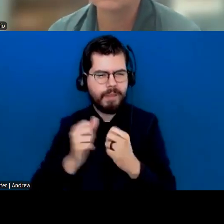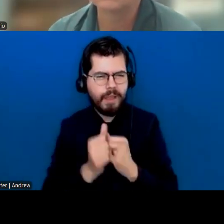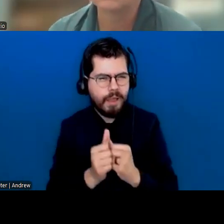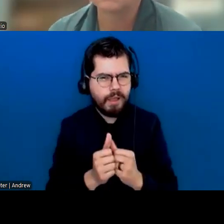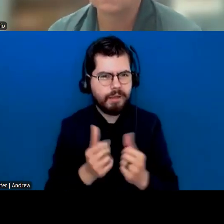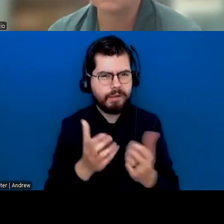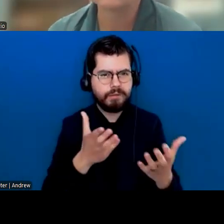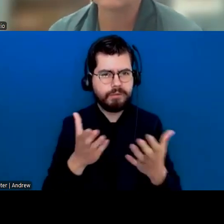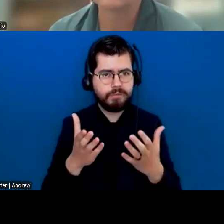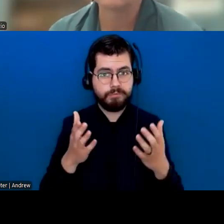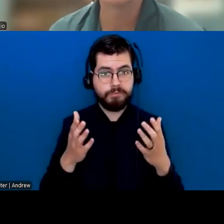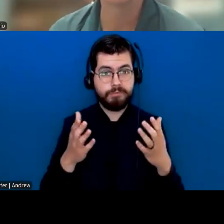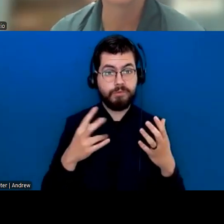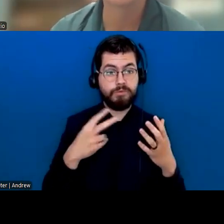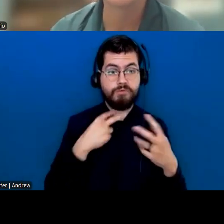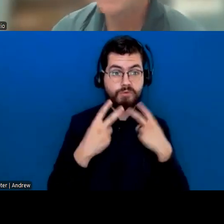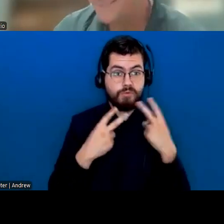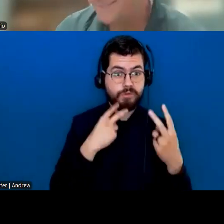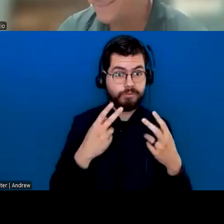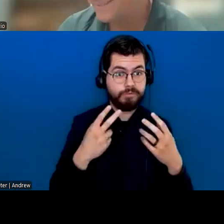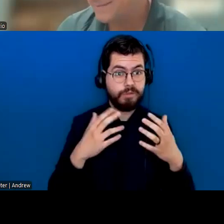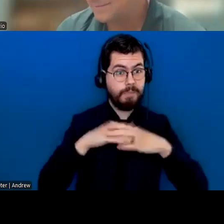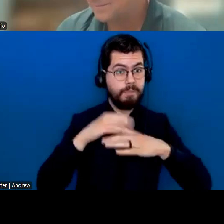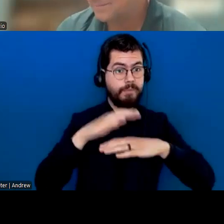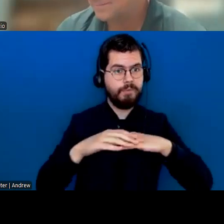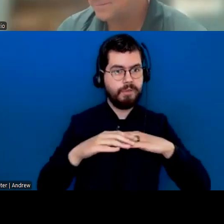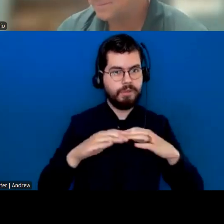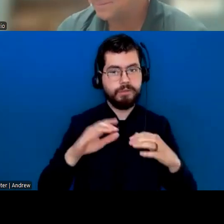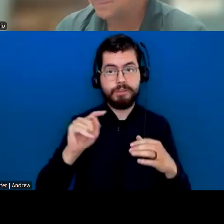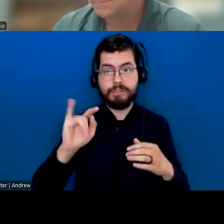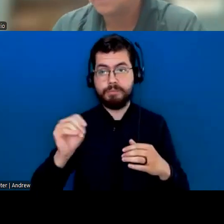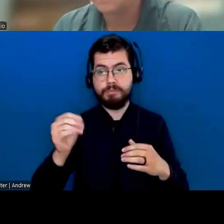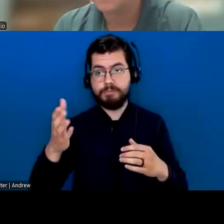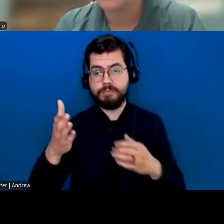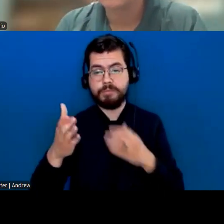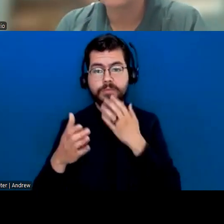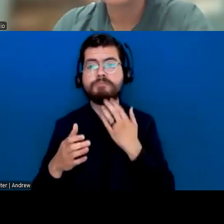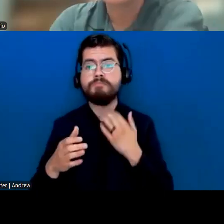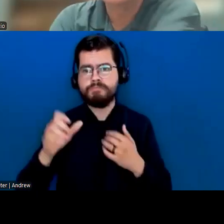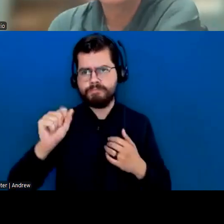Yeah, well, I'm really lucky. Oh, sorry. Go ahead, Tim. Yeah, I can say I will